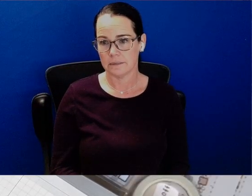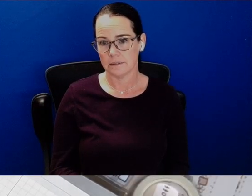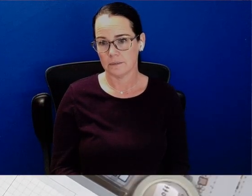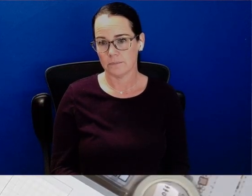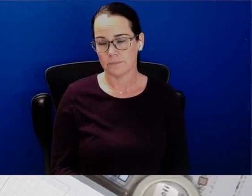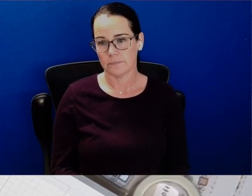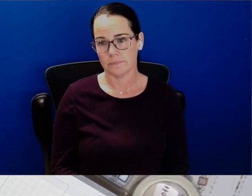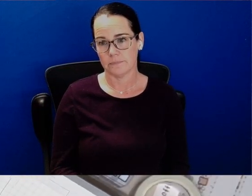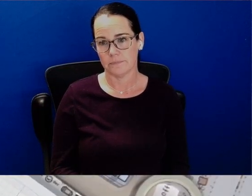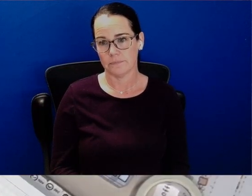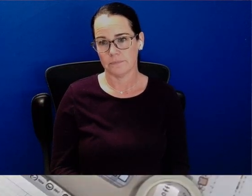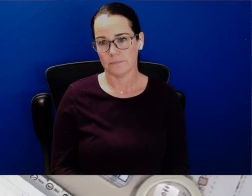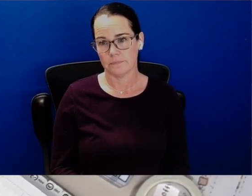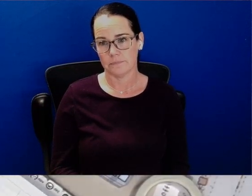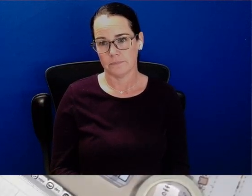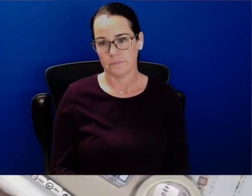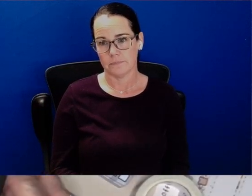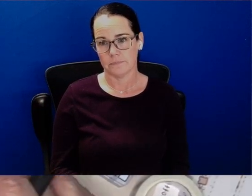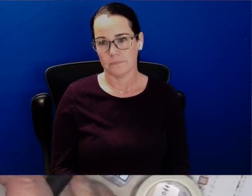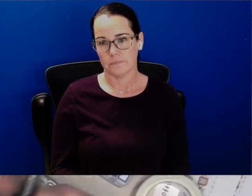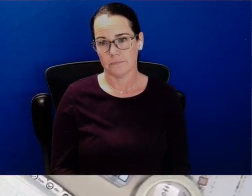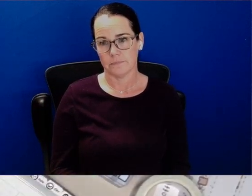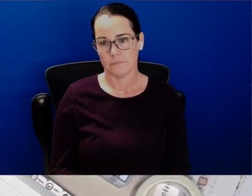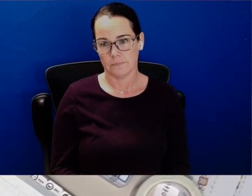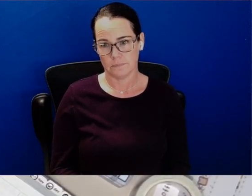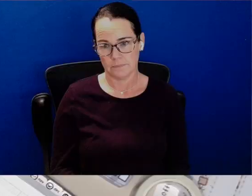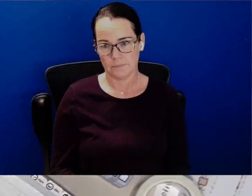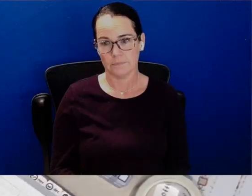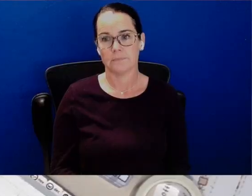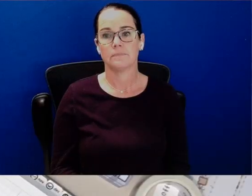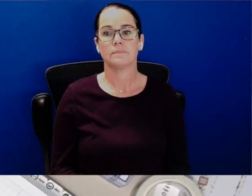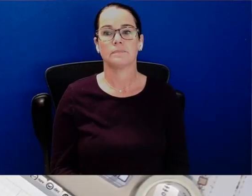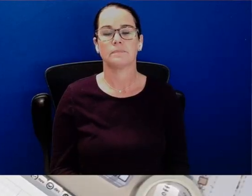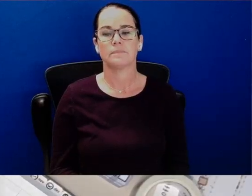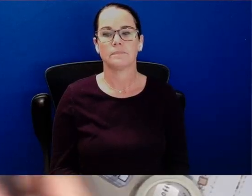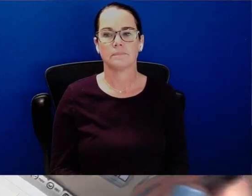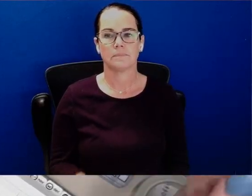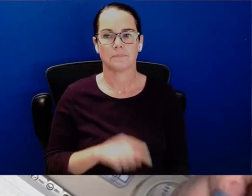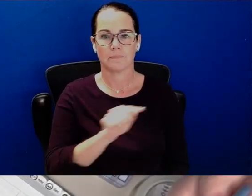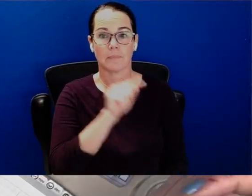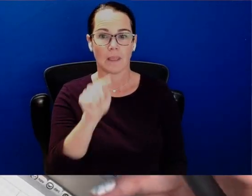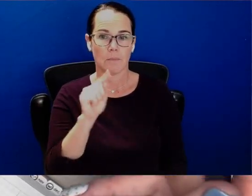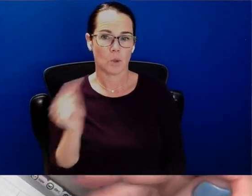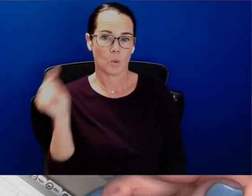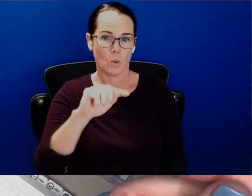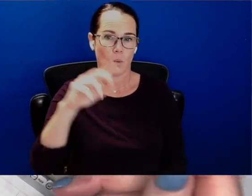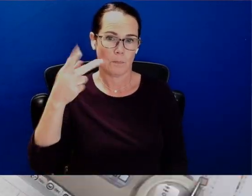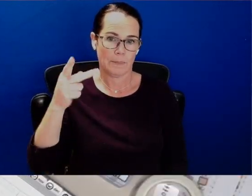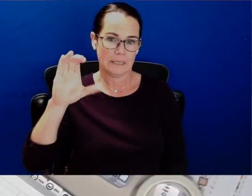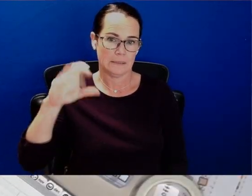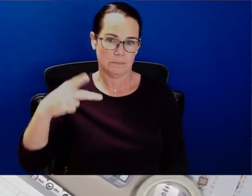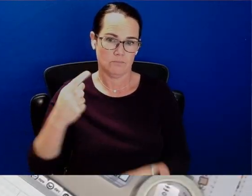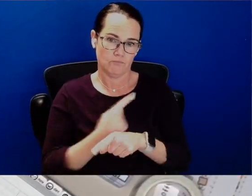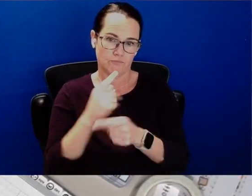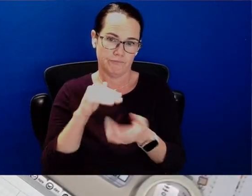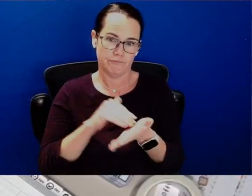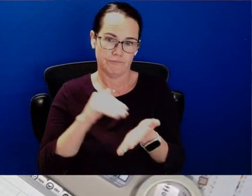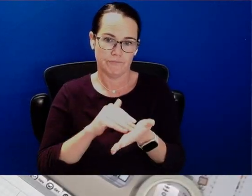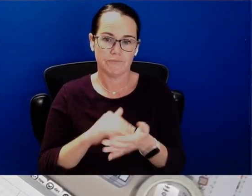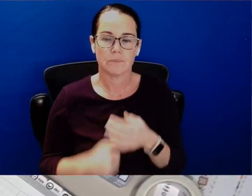8. All right. So on this day, I'm going to my PCP.